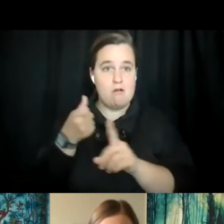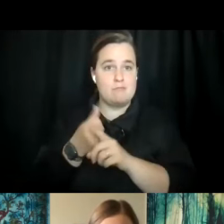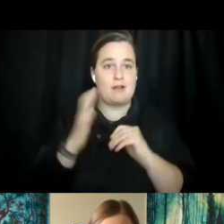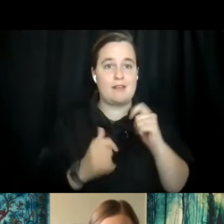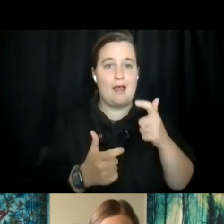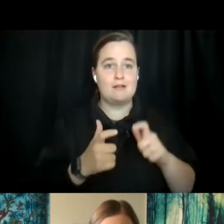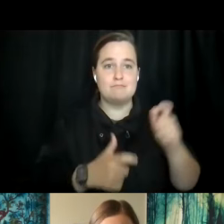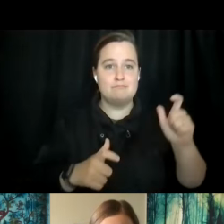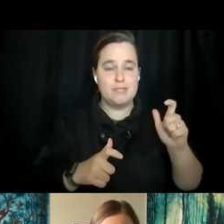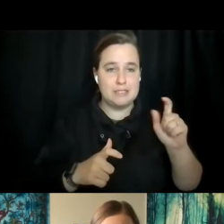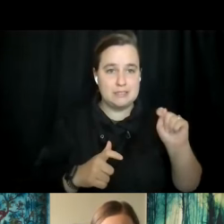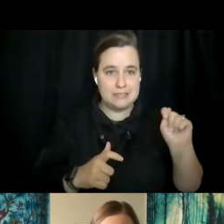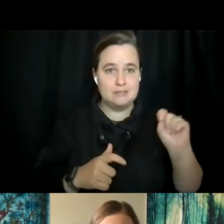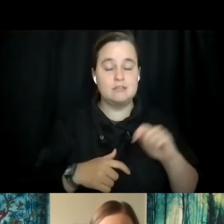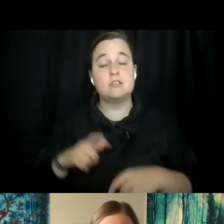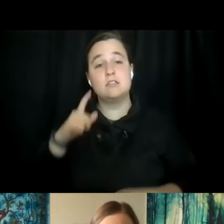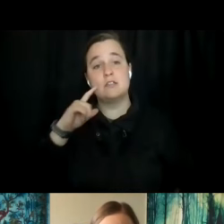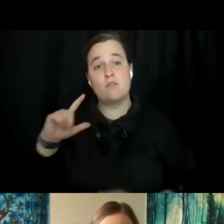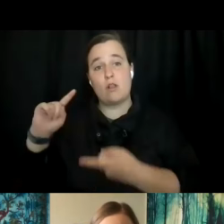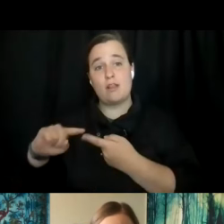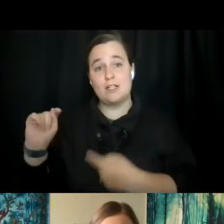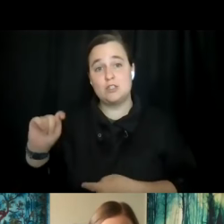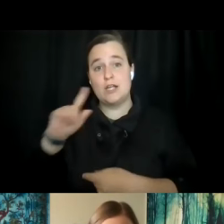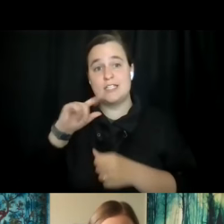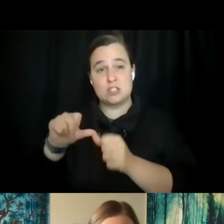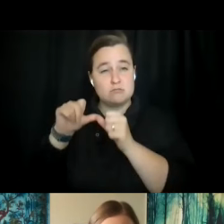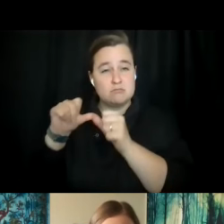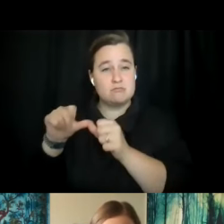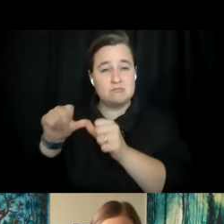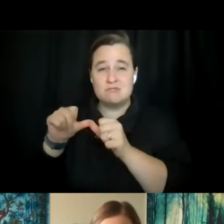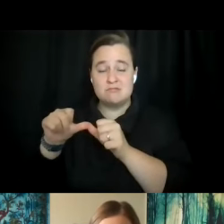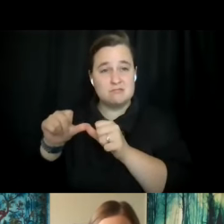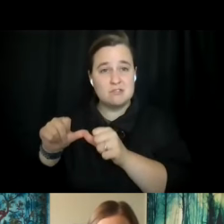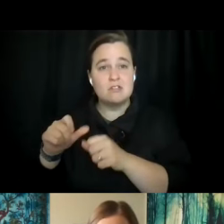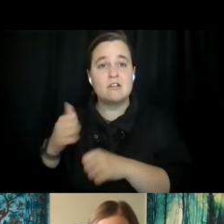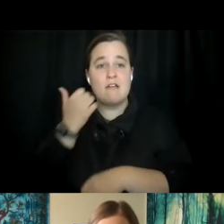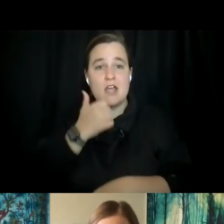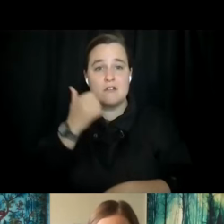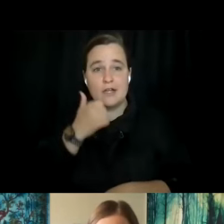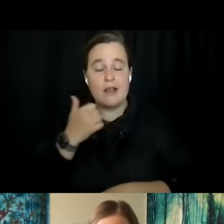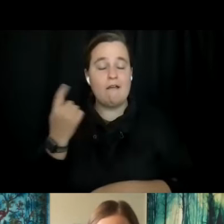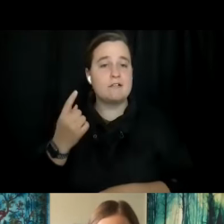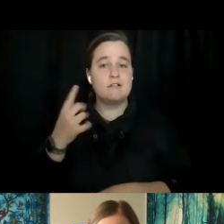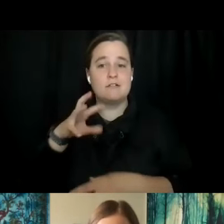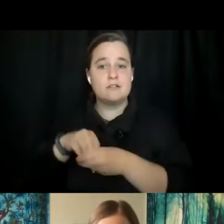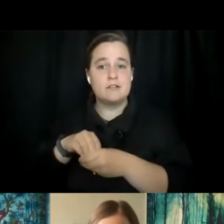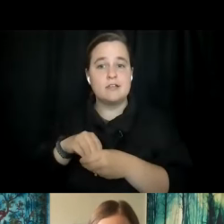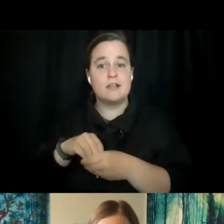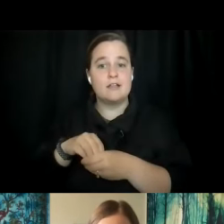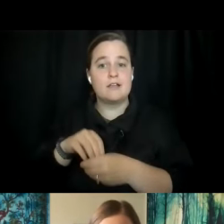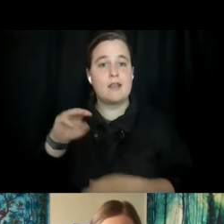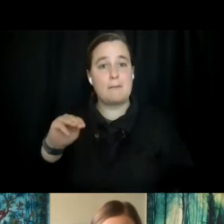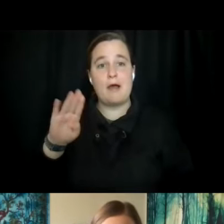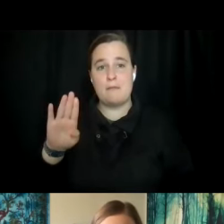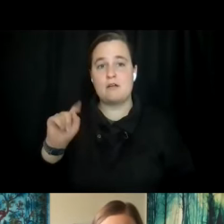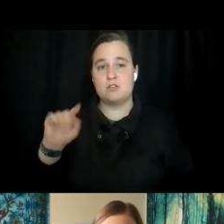So little t traumas, in terms of something that's pervasive and ongoing, and something that's also in the mind-body trauma care